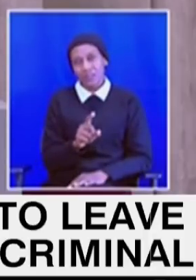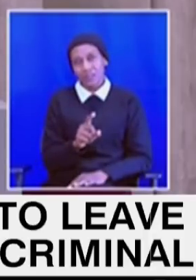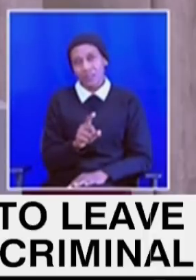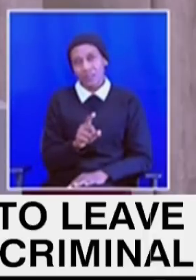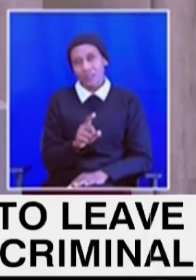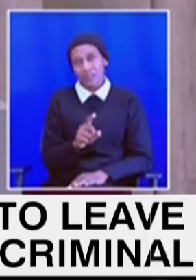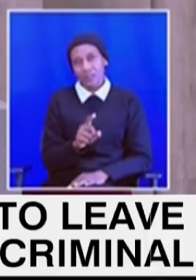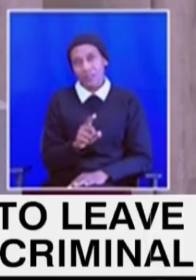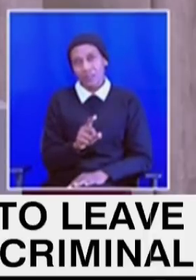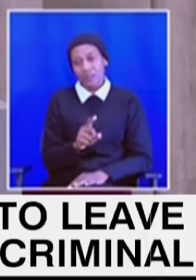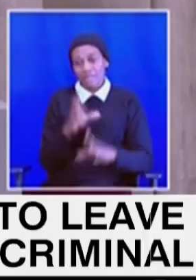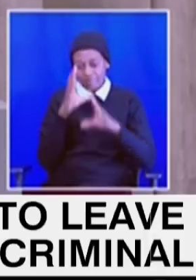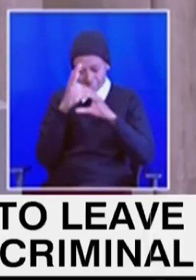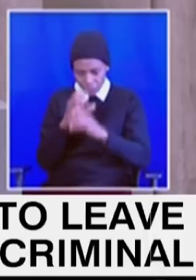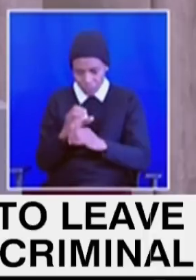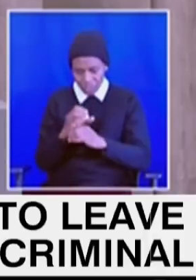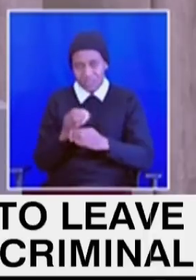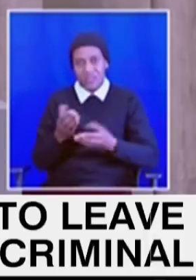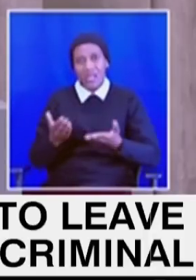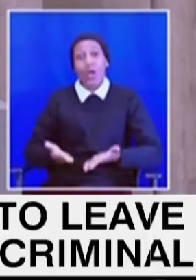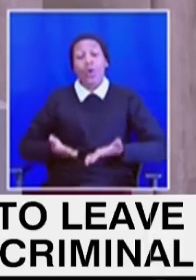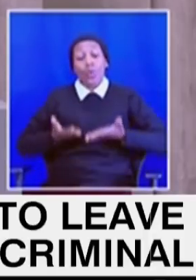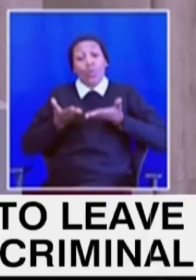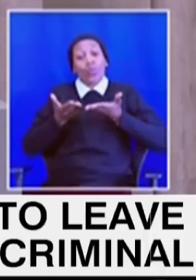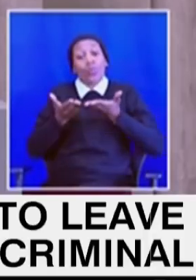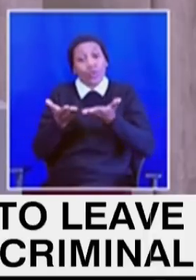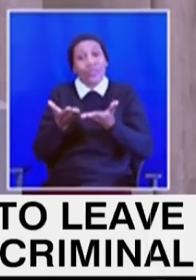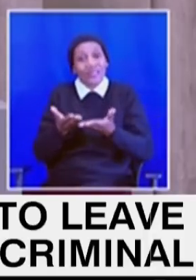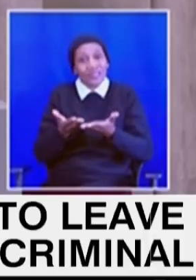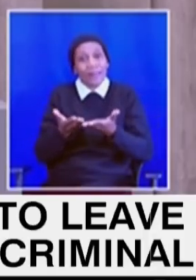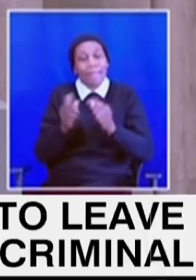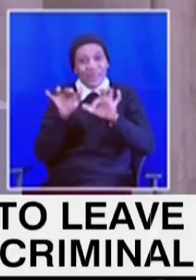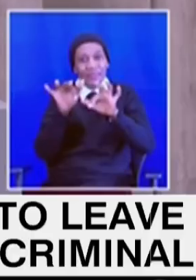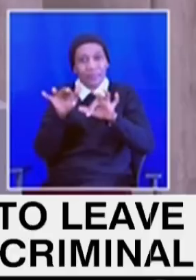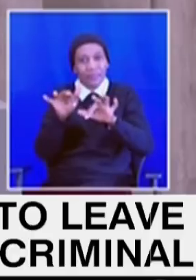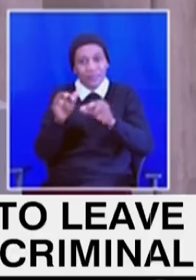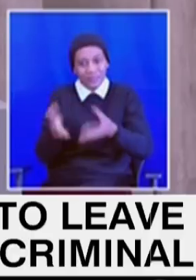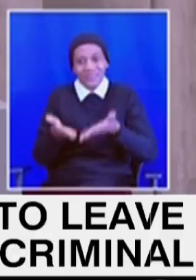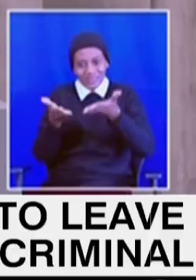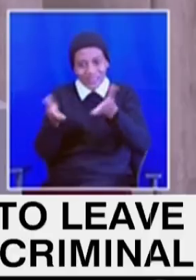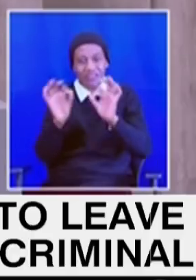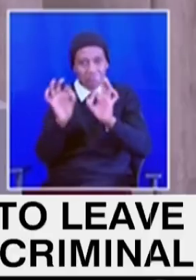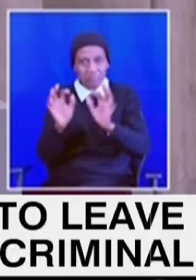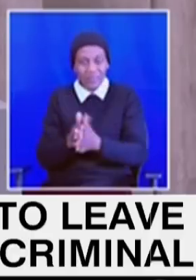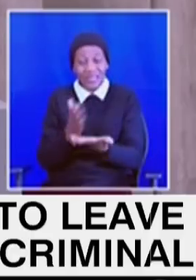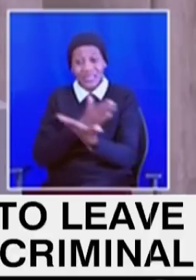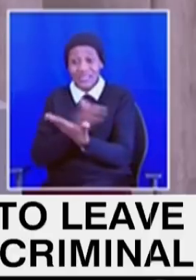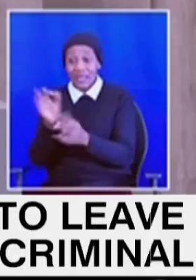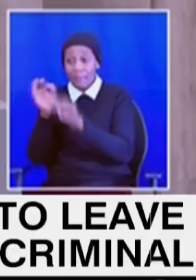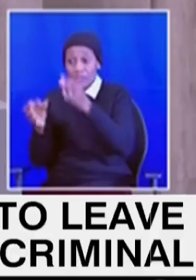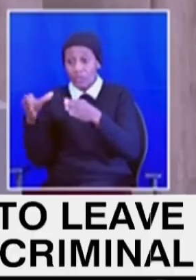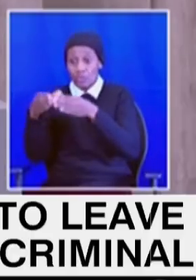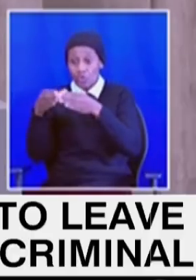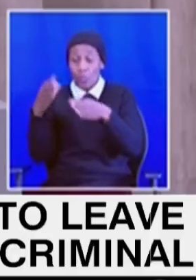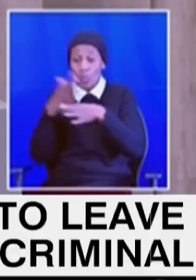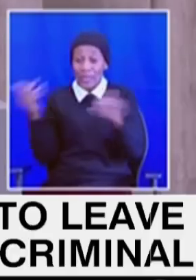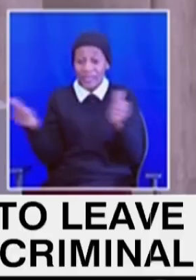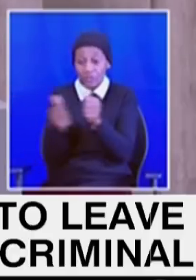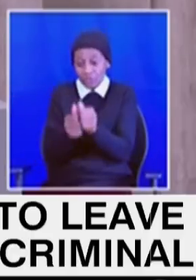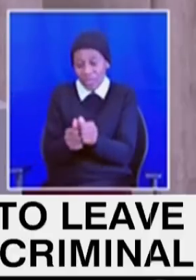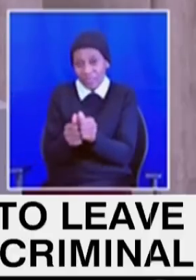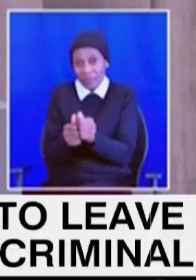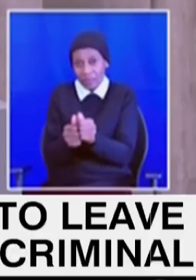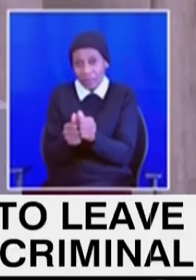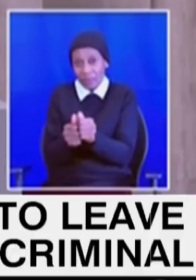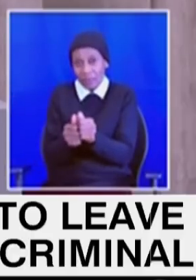good service to the people. We must put people first. In some of the coalitions, you can see that when those coalitions are set